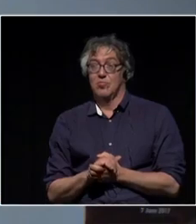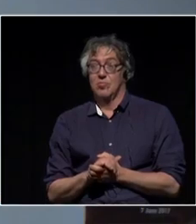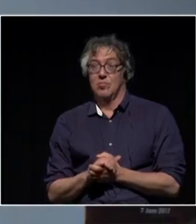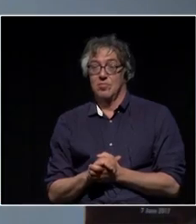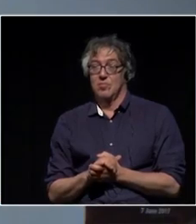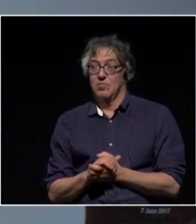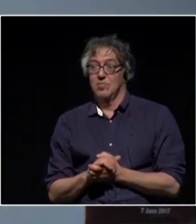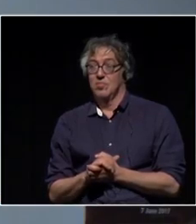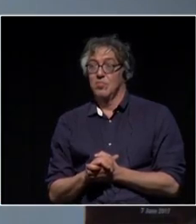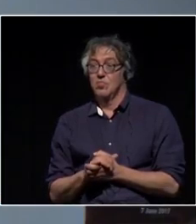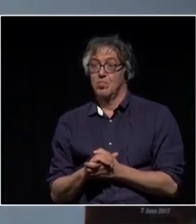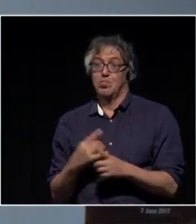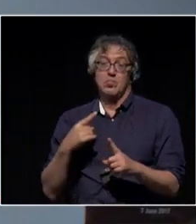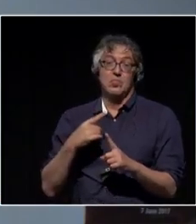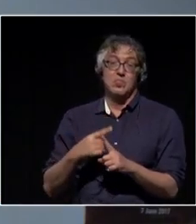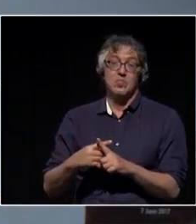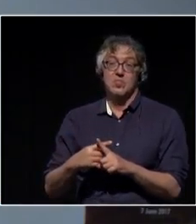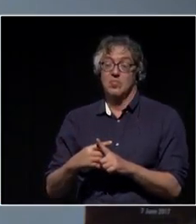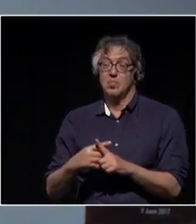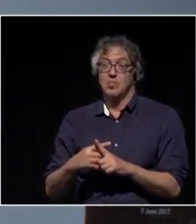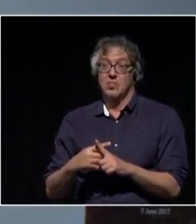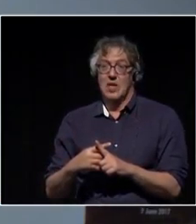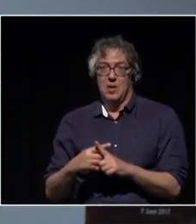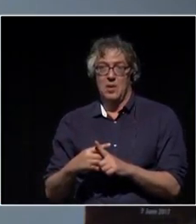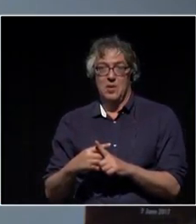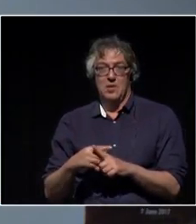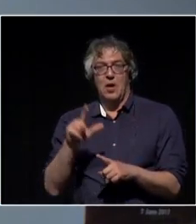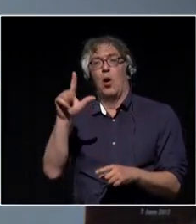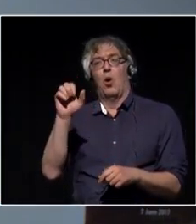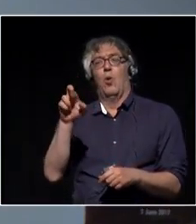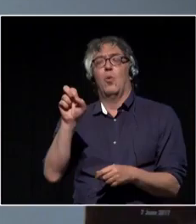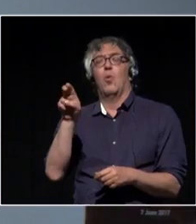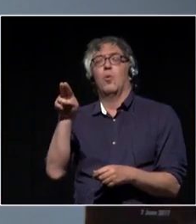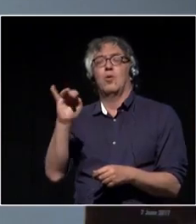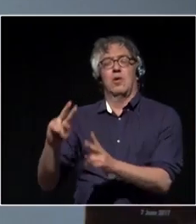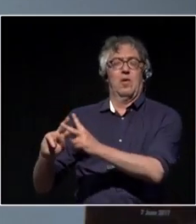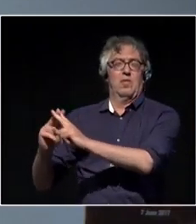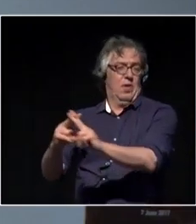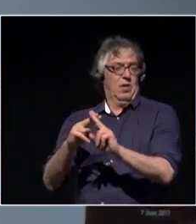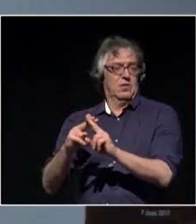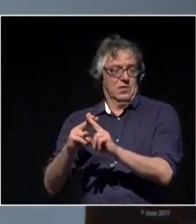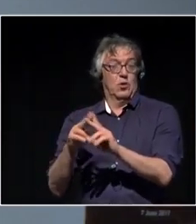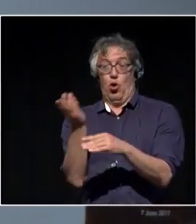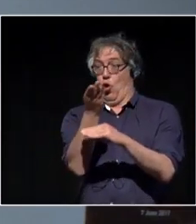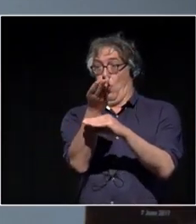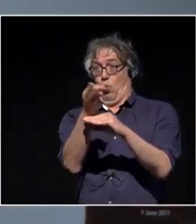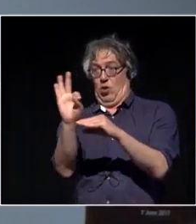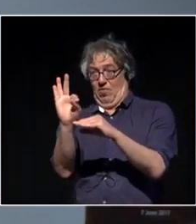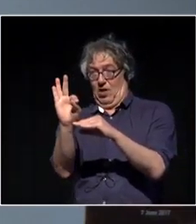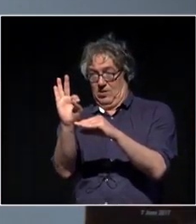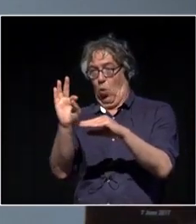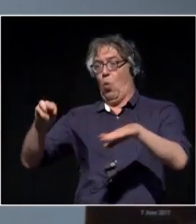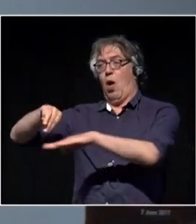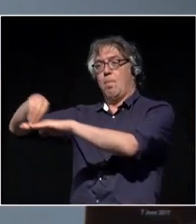I would also like to thank the Loroni population. Loroni is a village on the border between Mali and